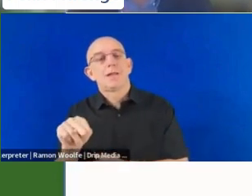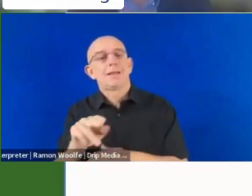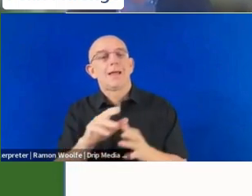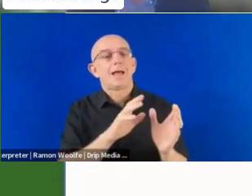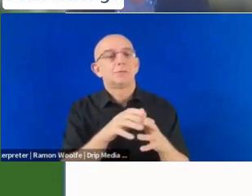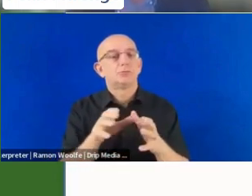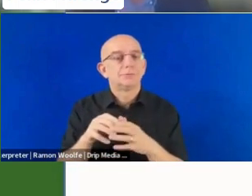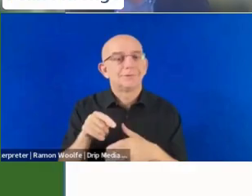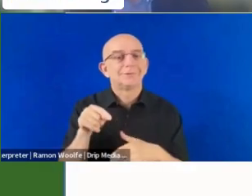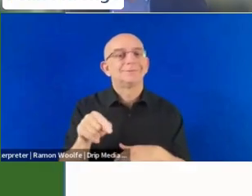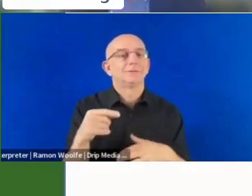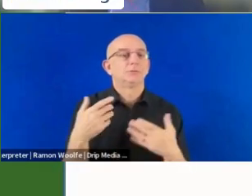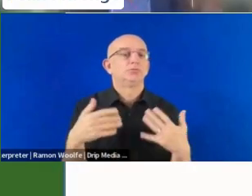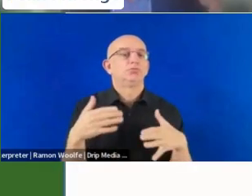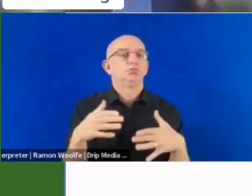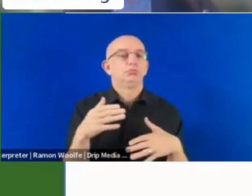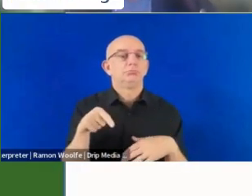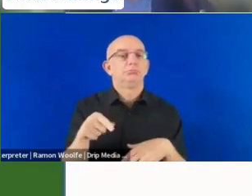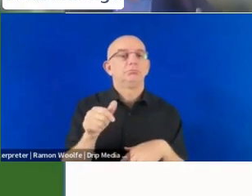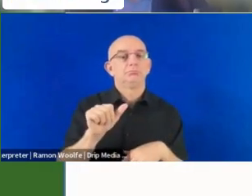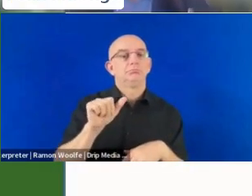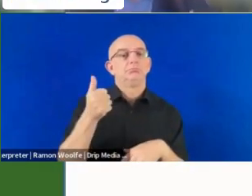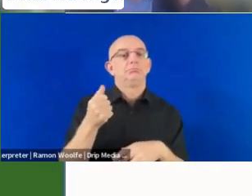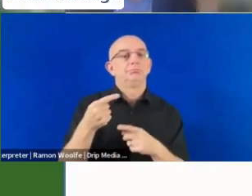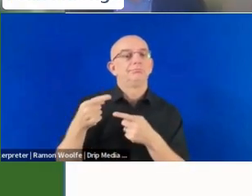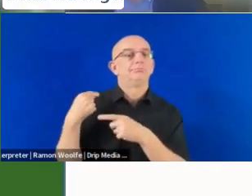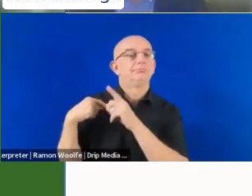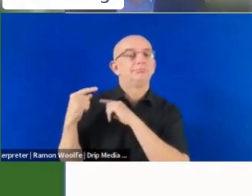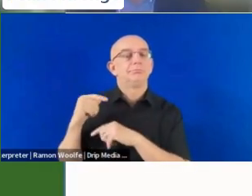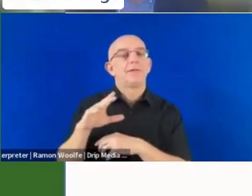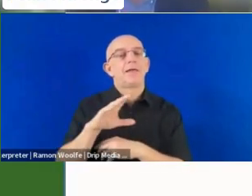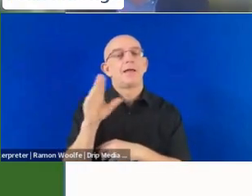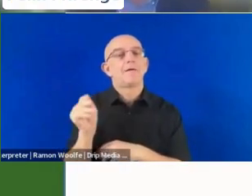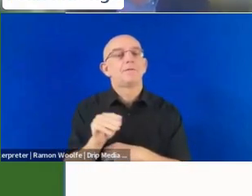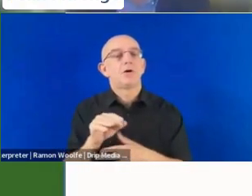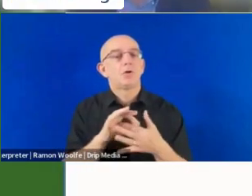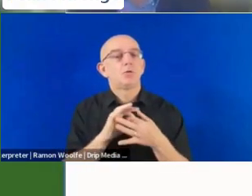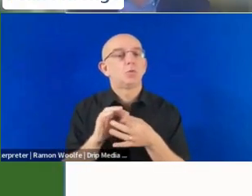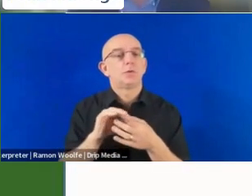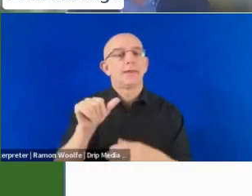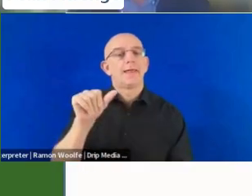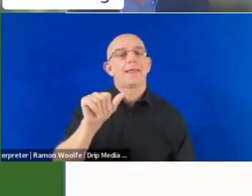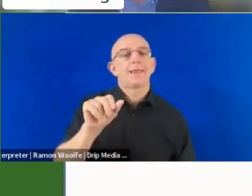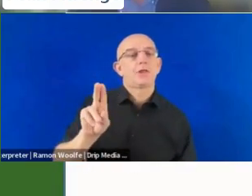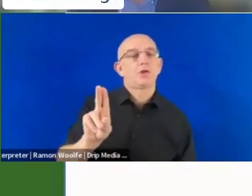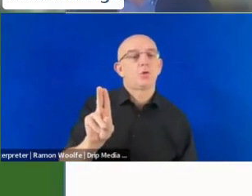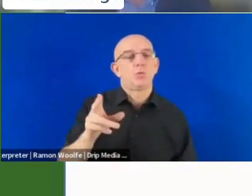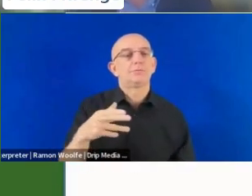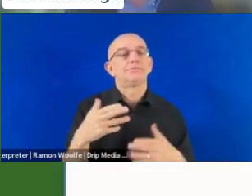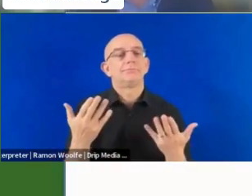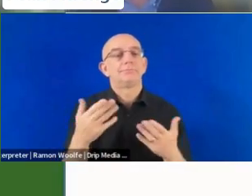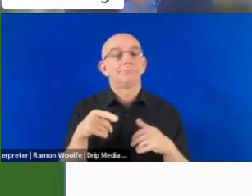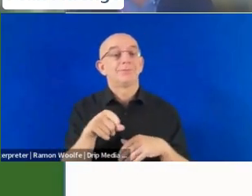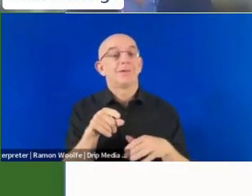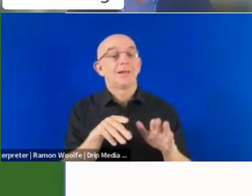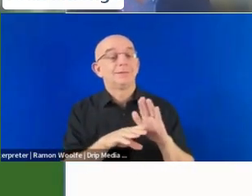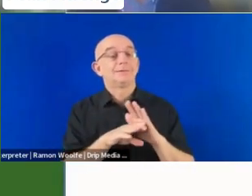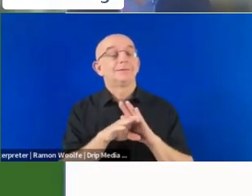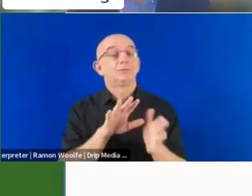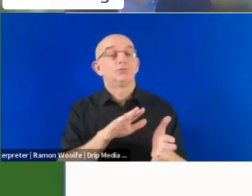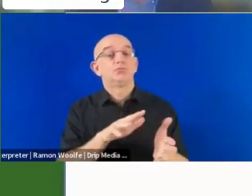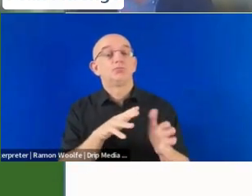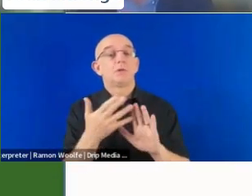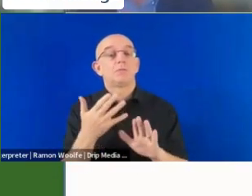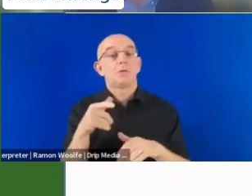African Union. The initial development of Transform took place in Southern Africa in